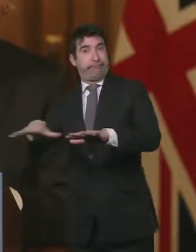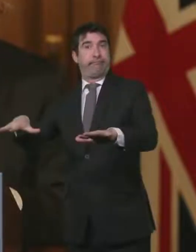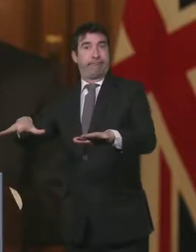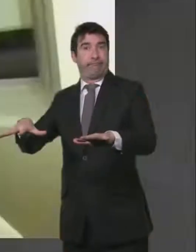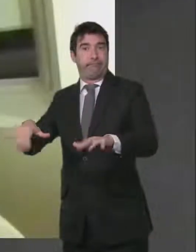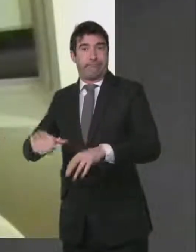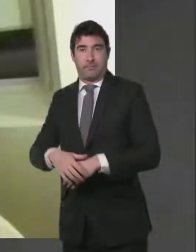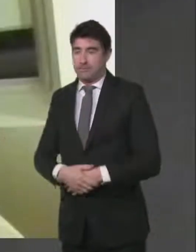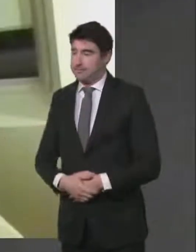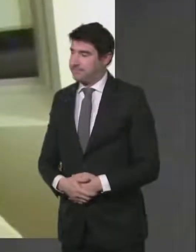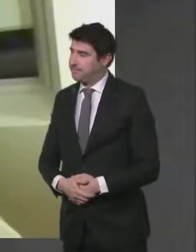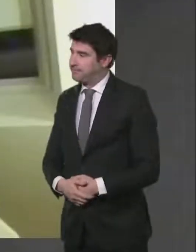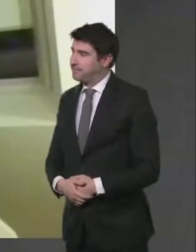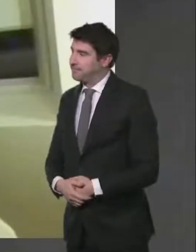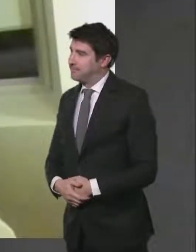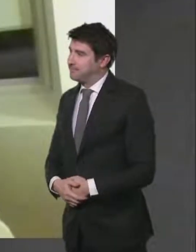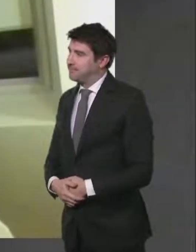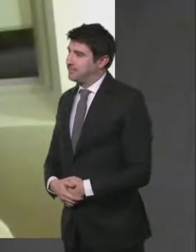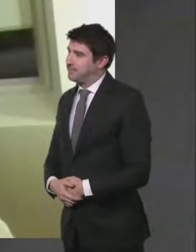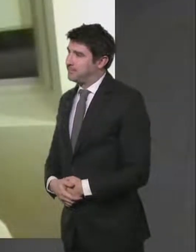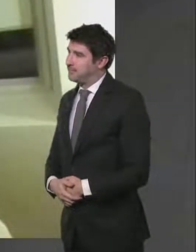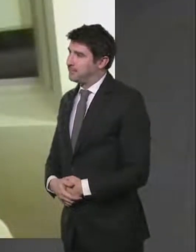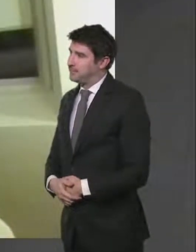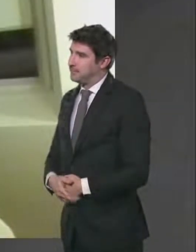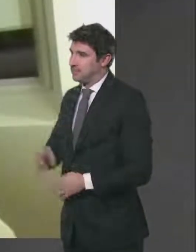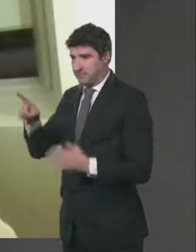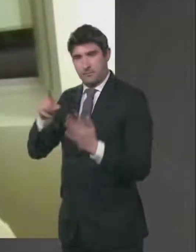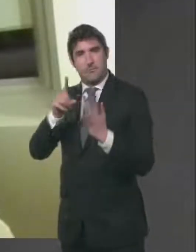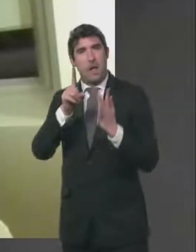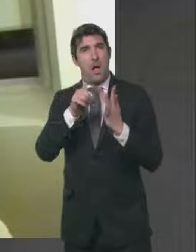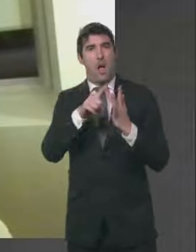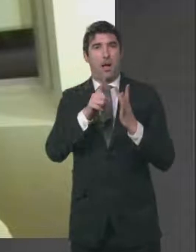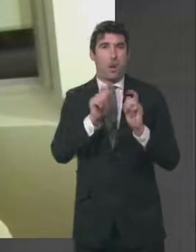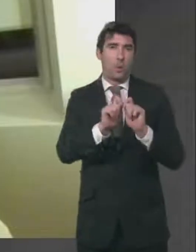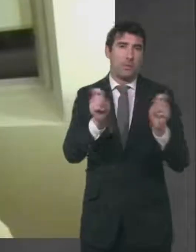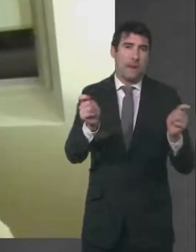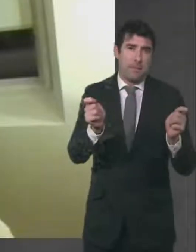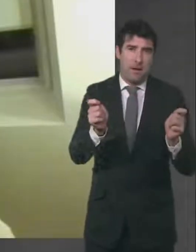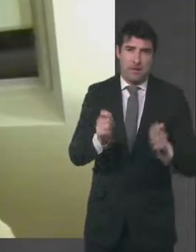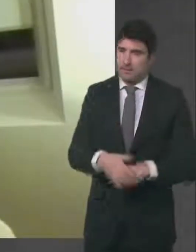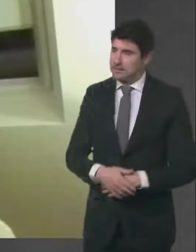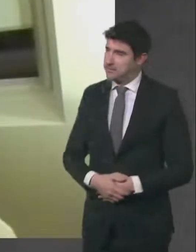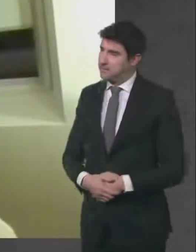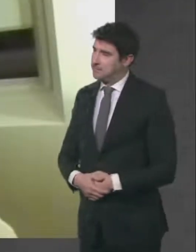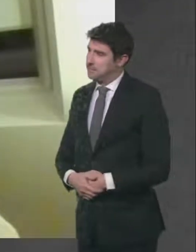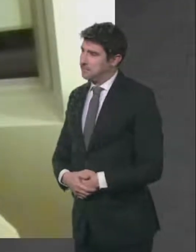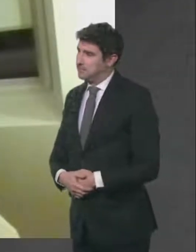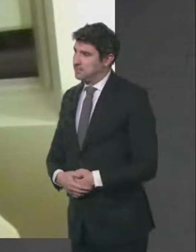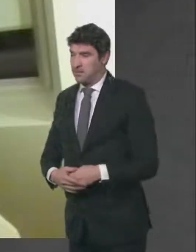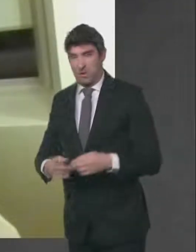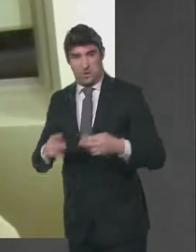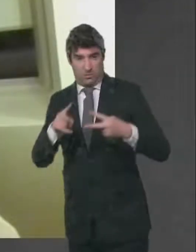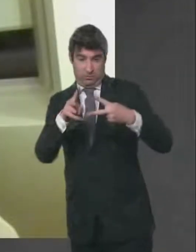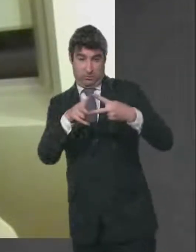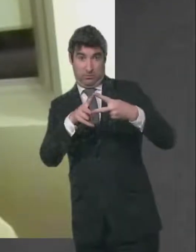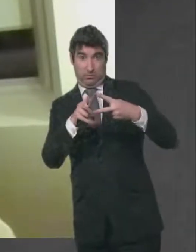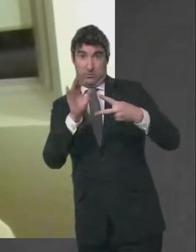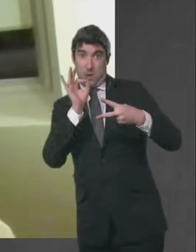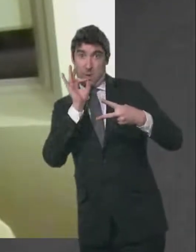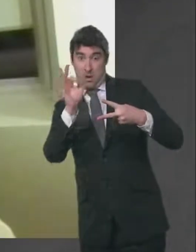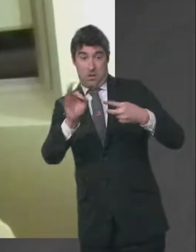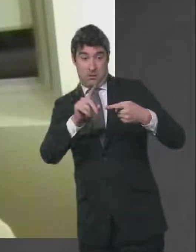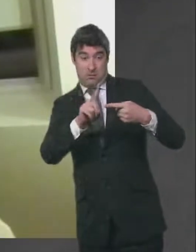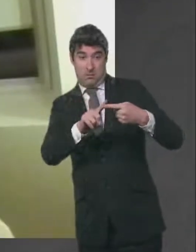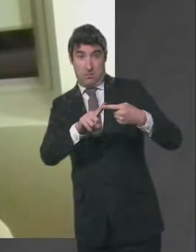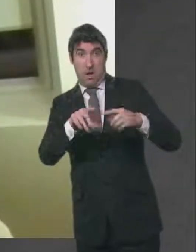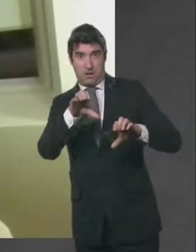Hello there. A quick one for the scientists and then one for you, if possible, PM. How concerned